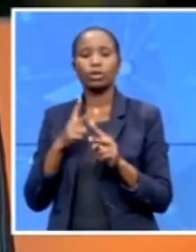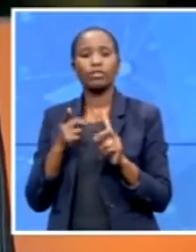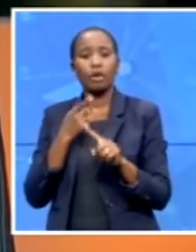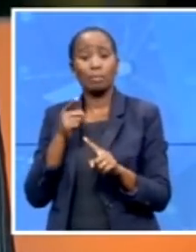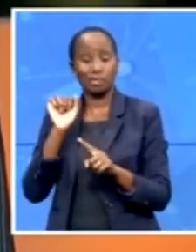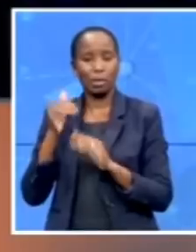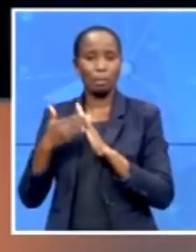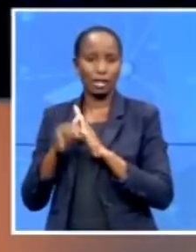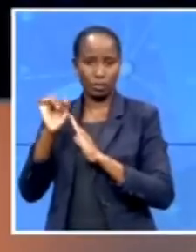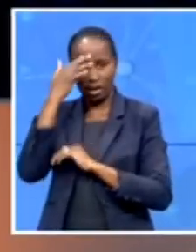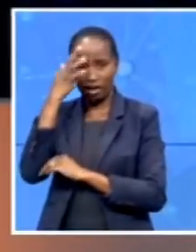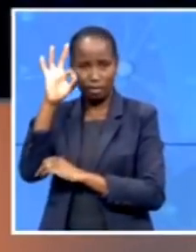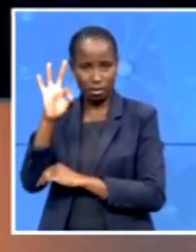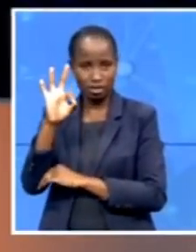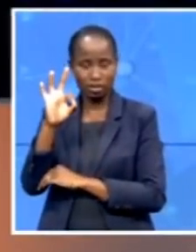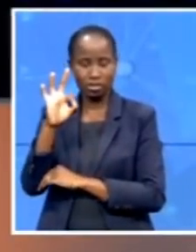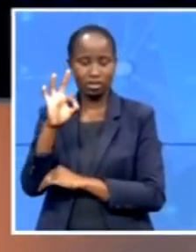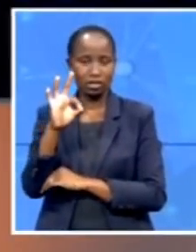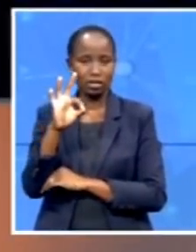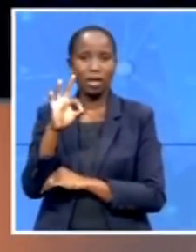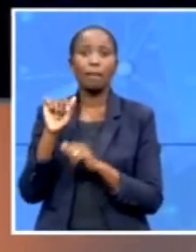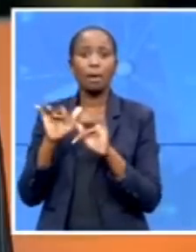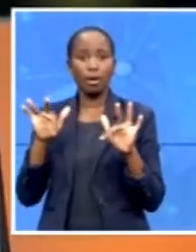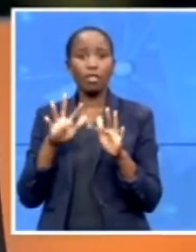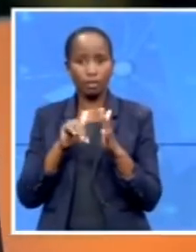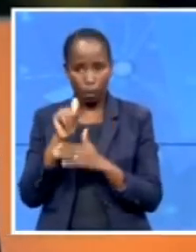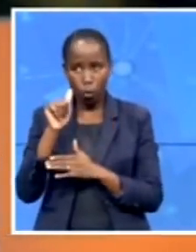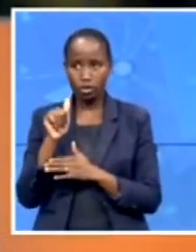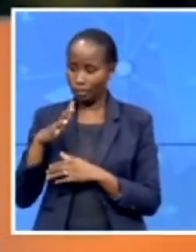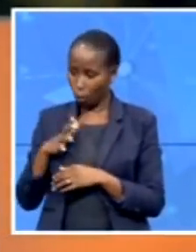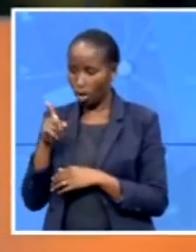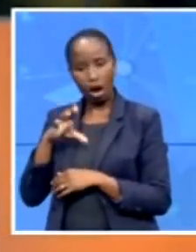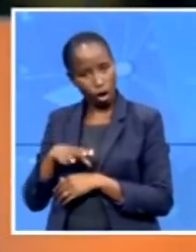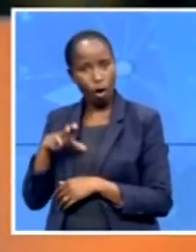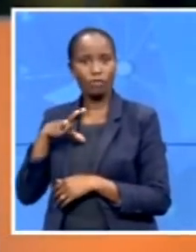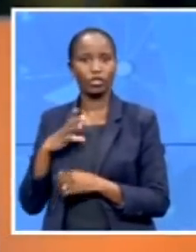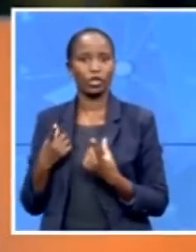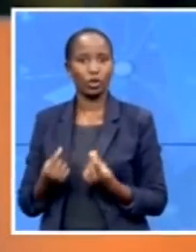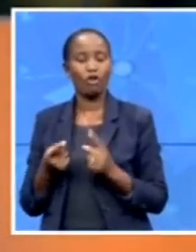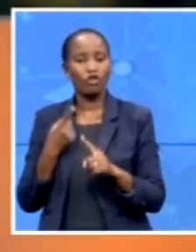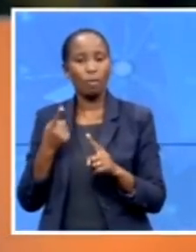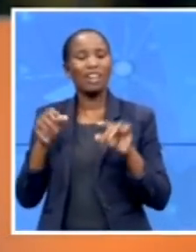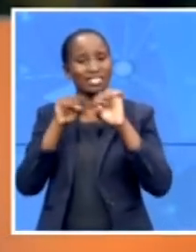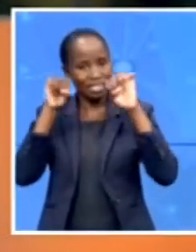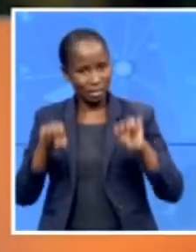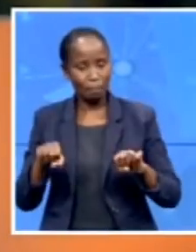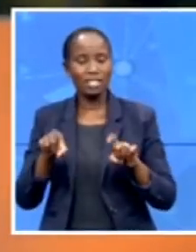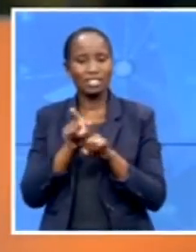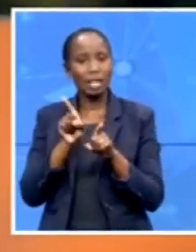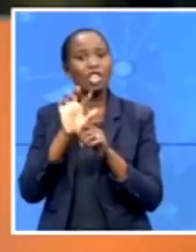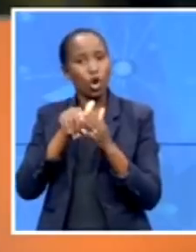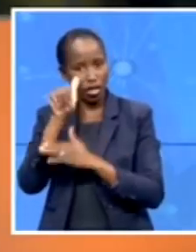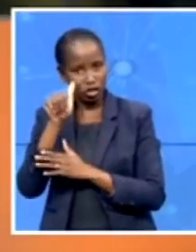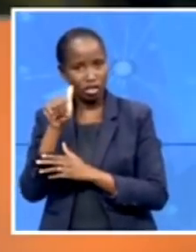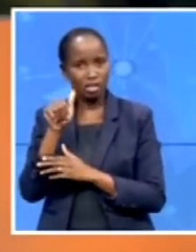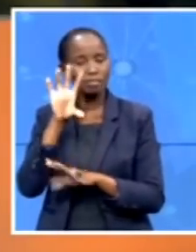of no confidence, both in the system and in elections and in the leaders. And that is nothing that should give